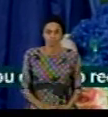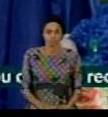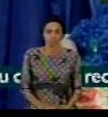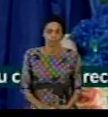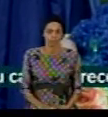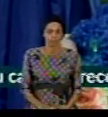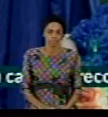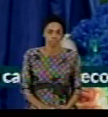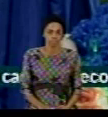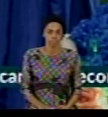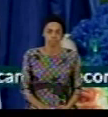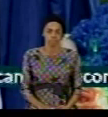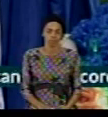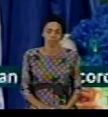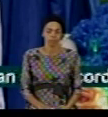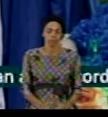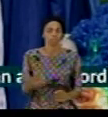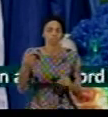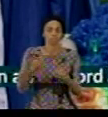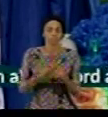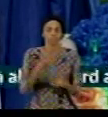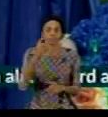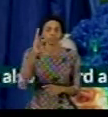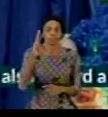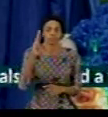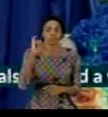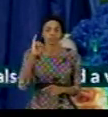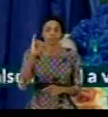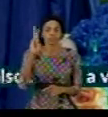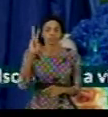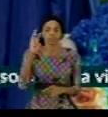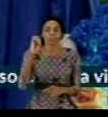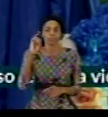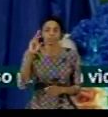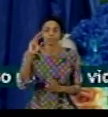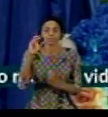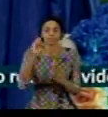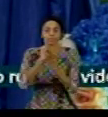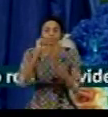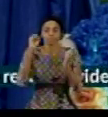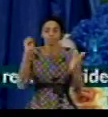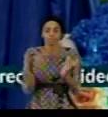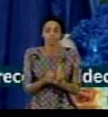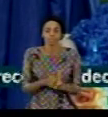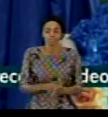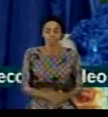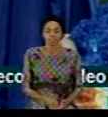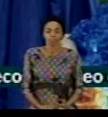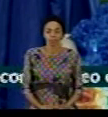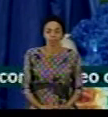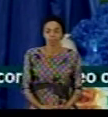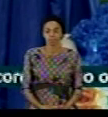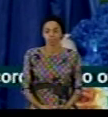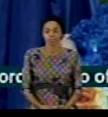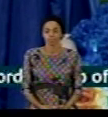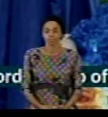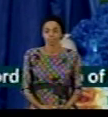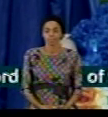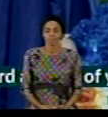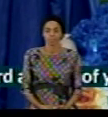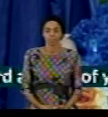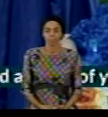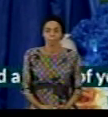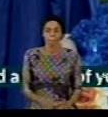great Grace Bible Church on Friday I entire